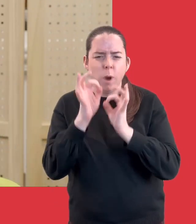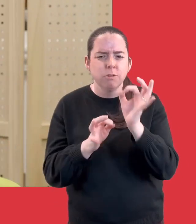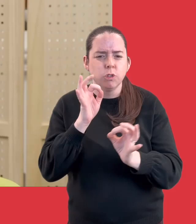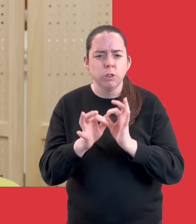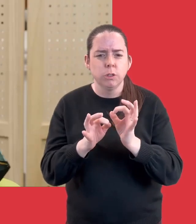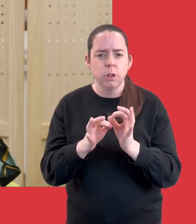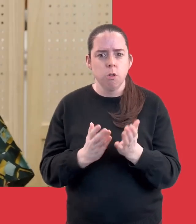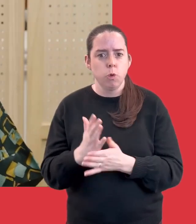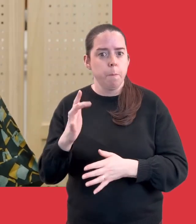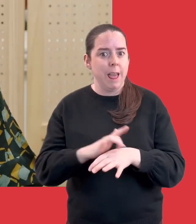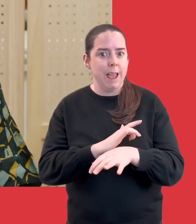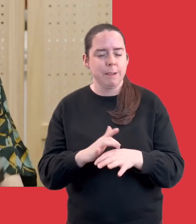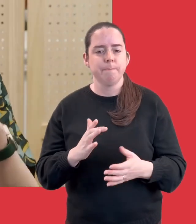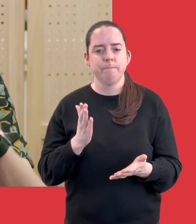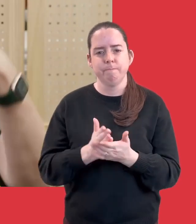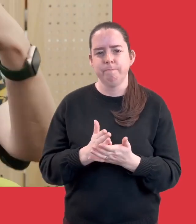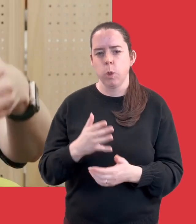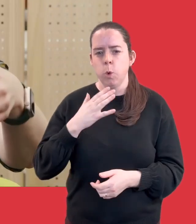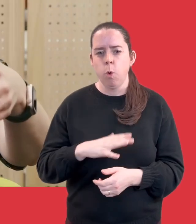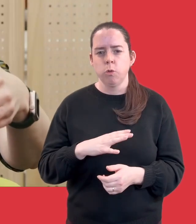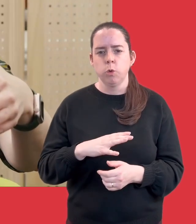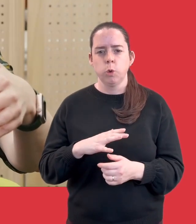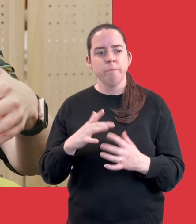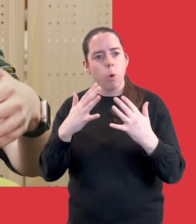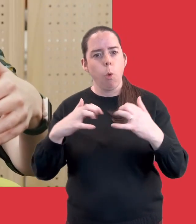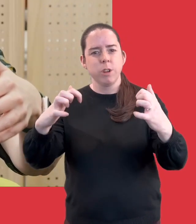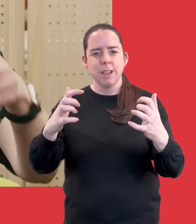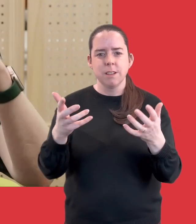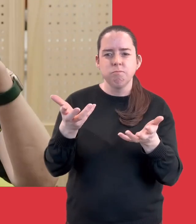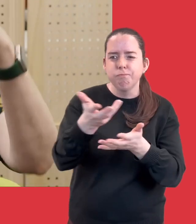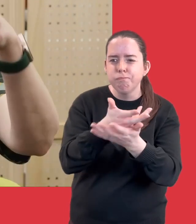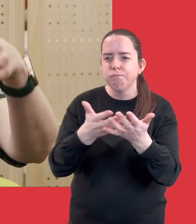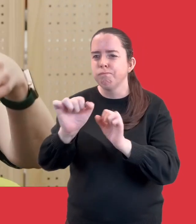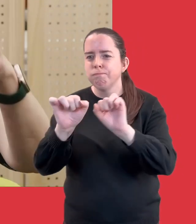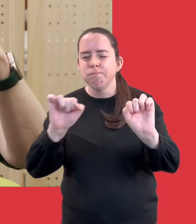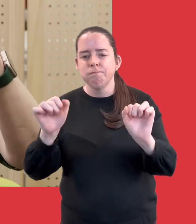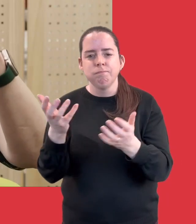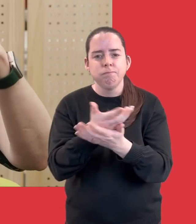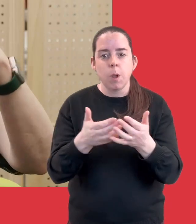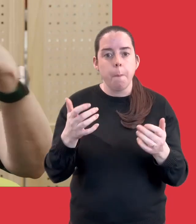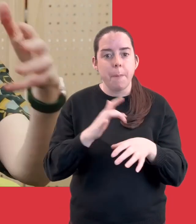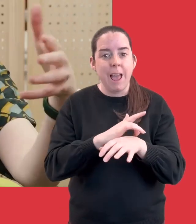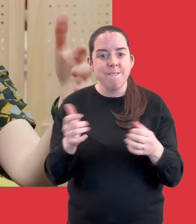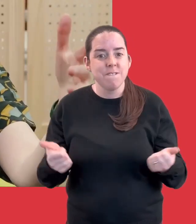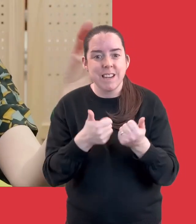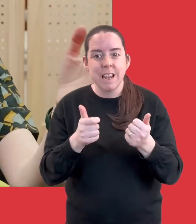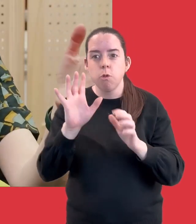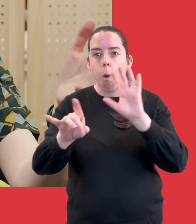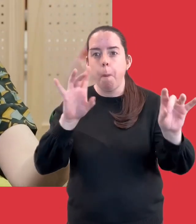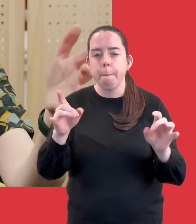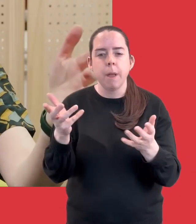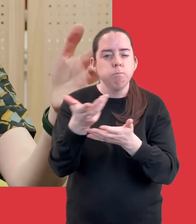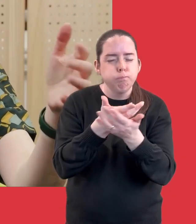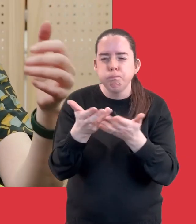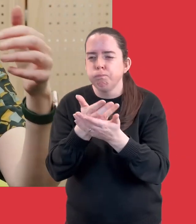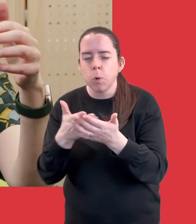in the whole of the play that we're also wanting to put into the audience and into the conversations that everyone in the audience will have